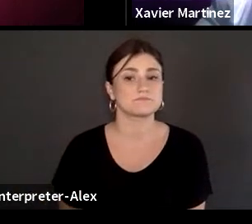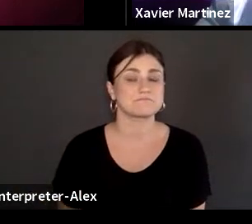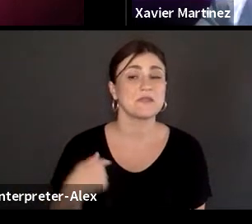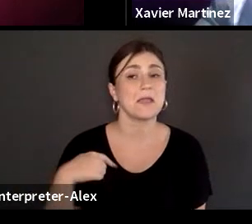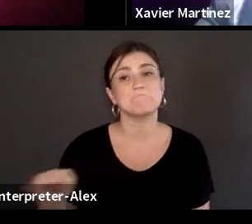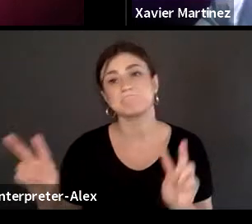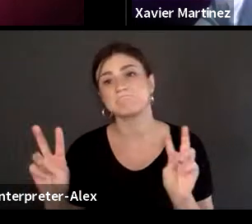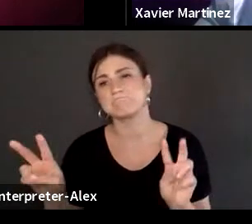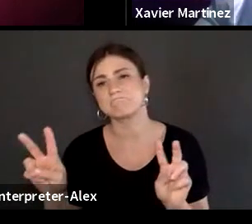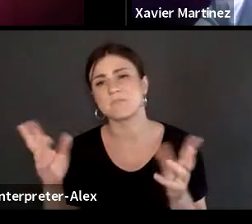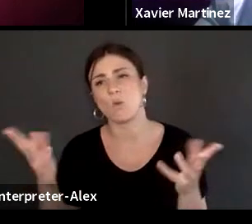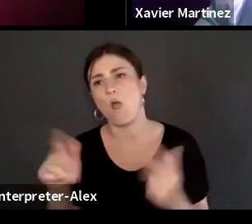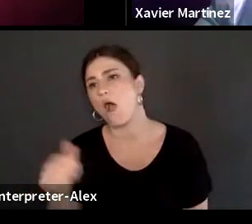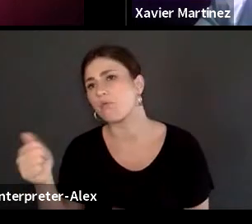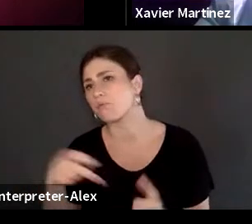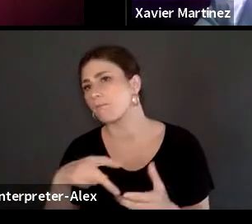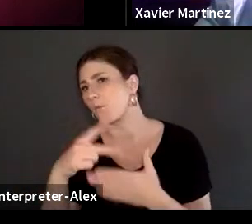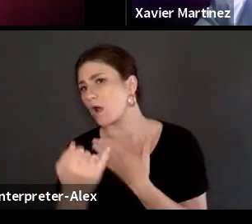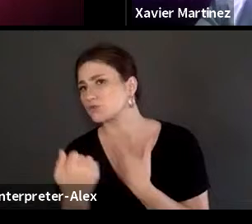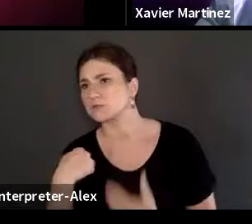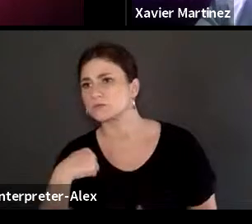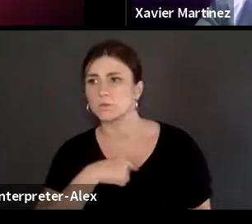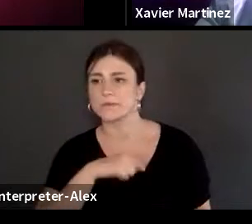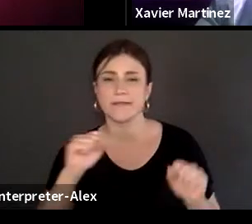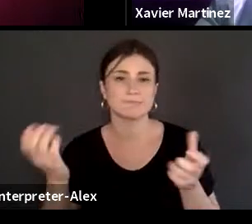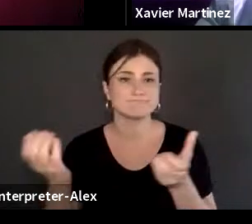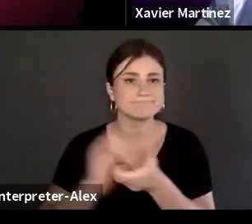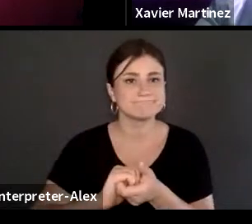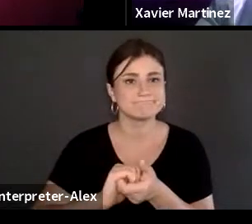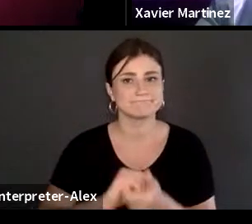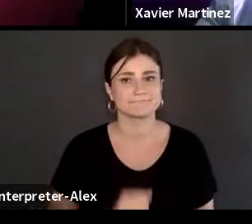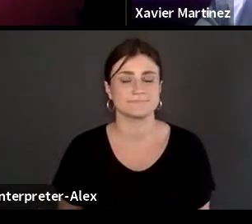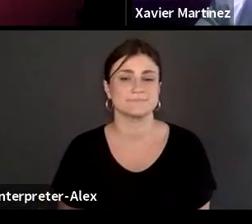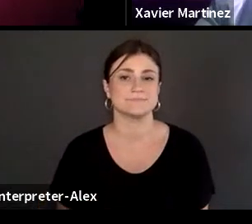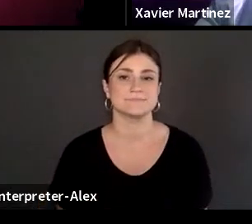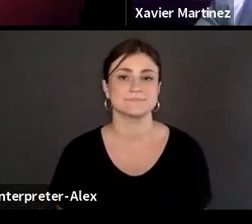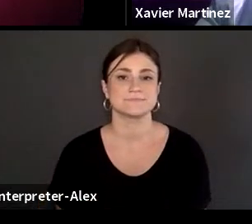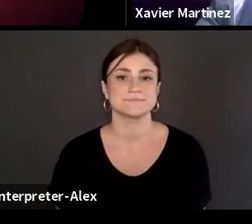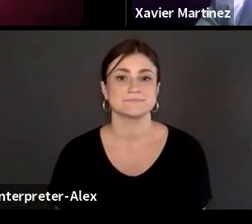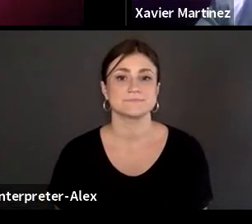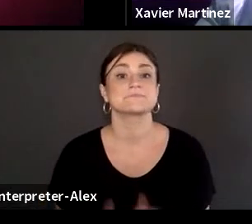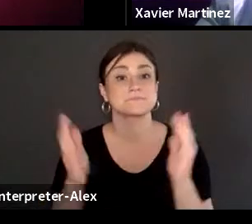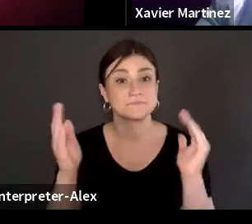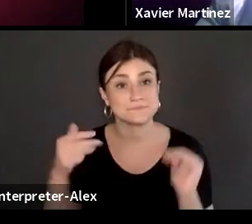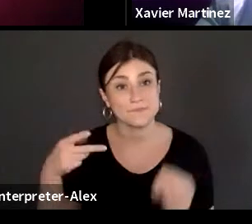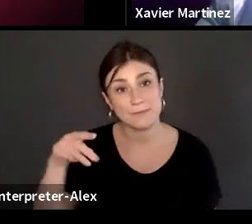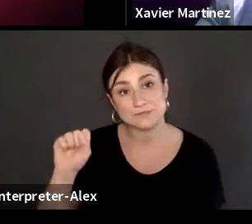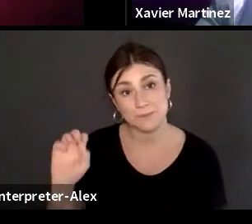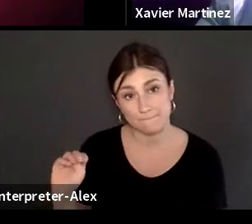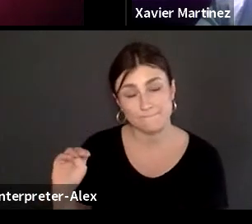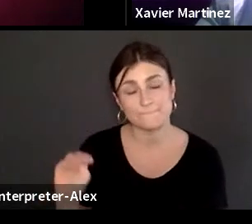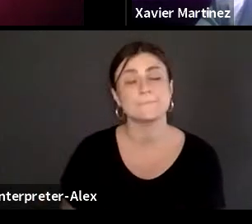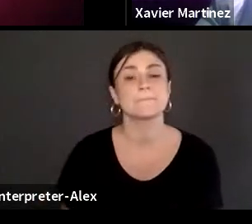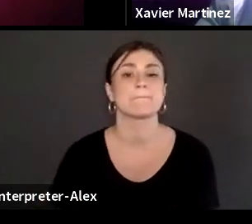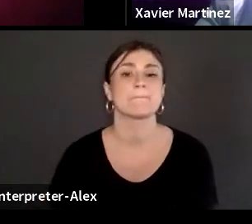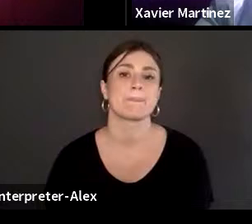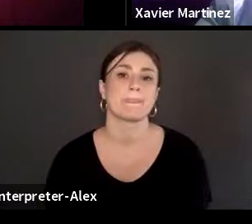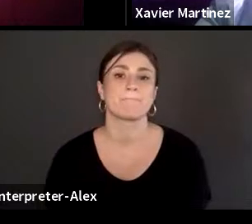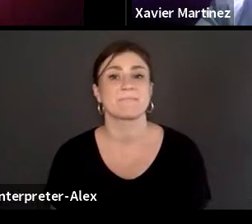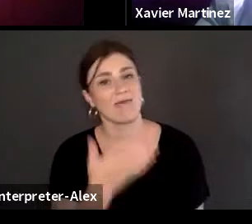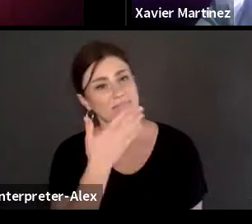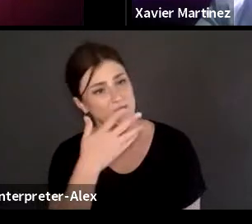of what projects we can bring together. Thank you. Thank you, Councillor. Councillor Peggy Sue Martinez, and then Mayor Pro Tem. Thank you, Mayor, for returning